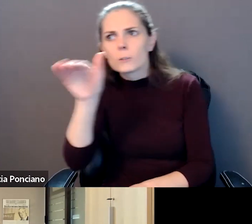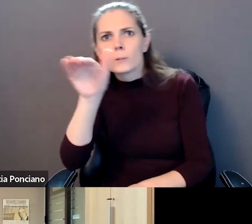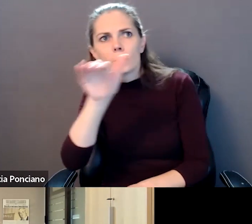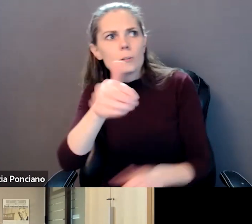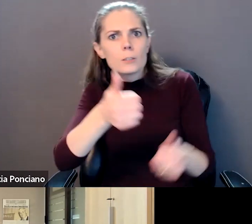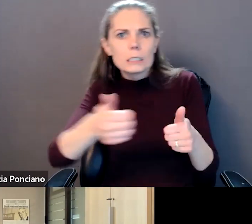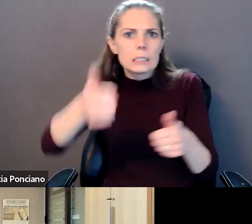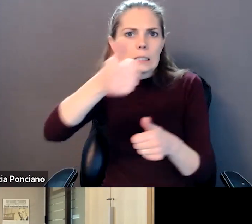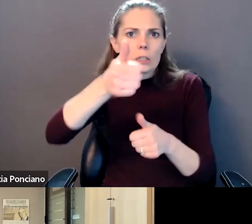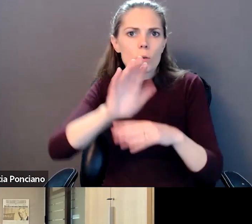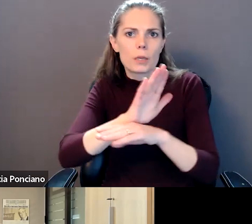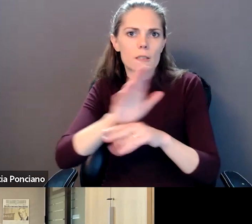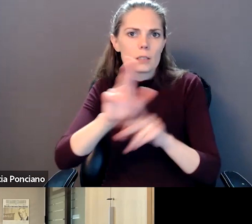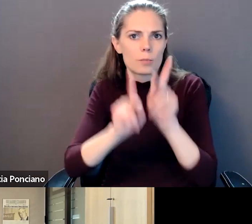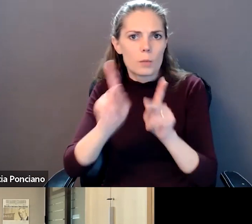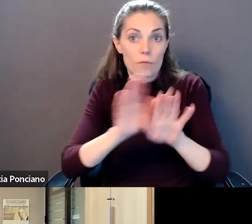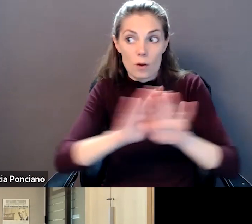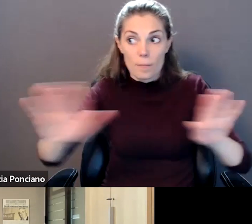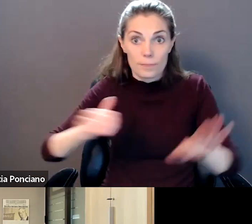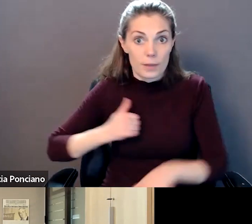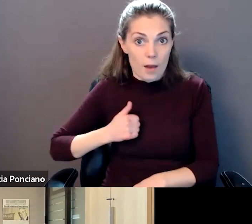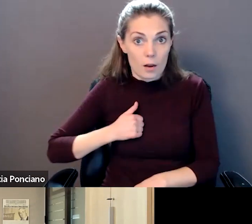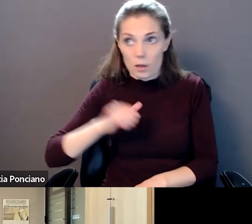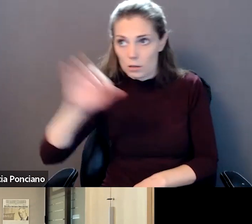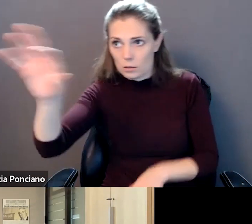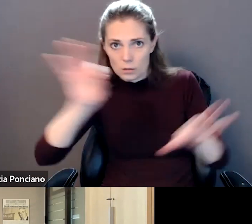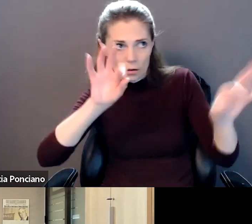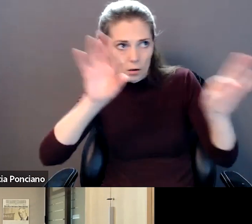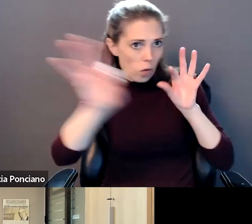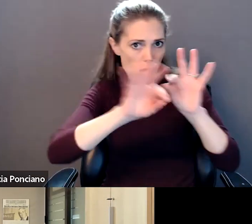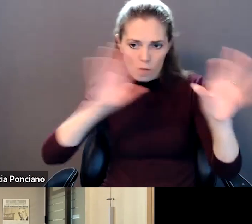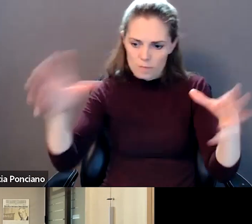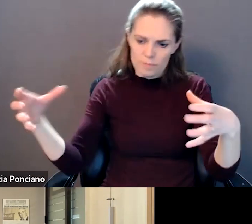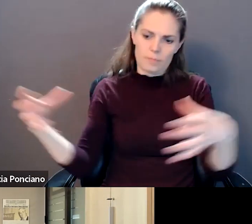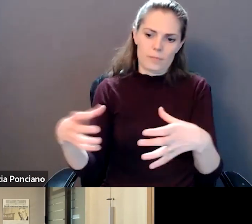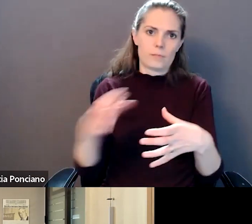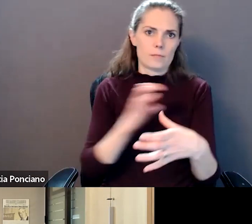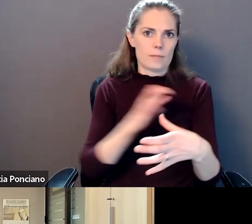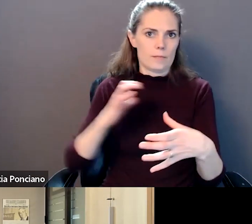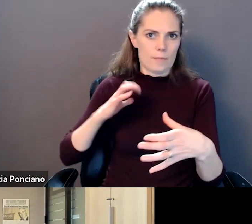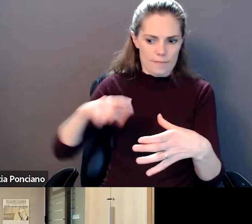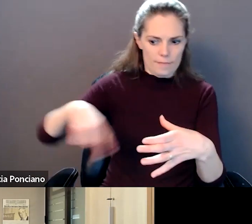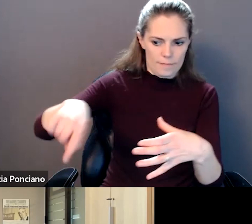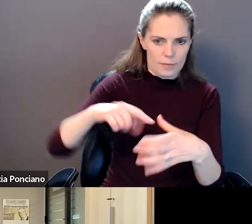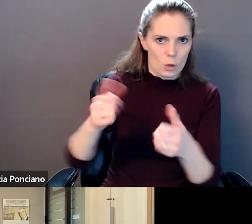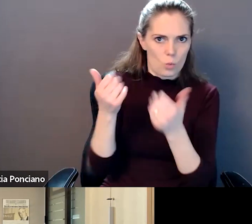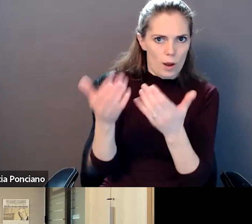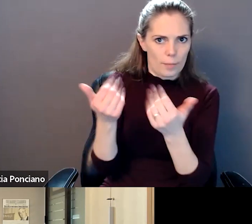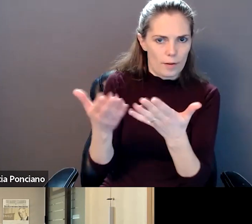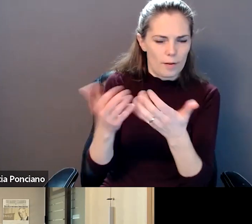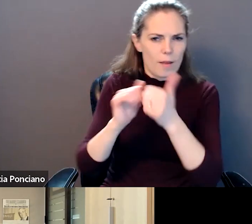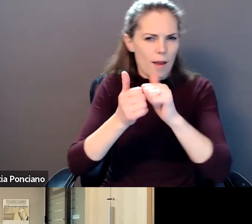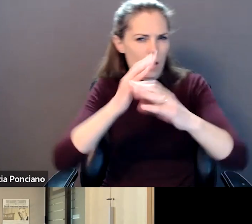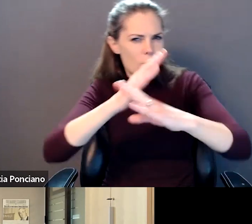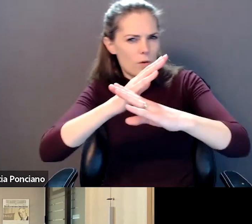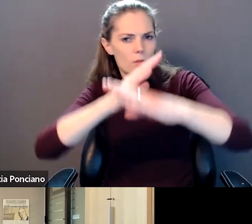country and put them onto a council to make recommendations on what initiatives can be taken to break down barriers and to ensure